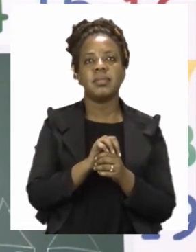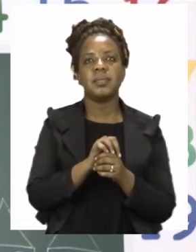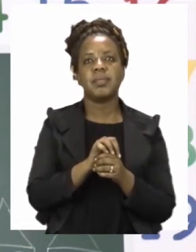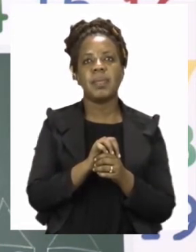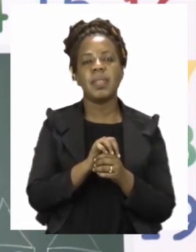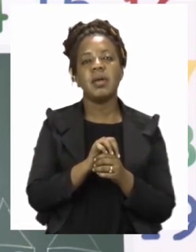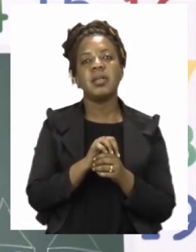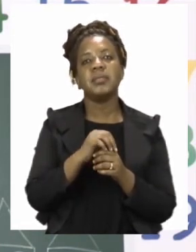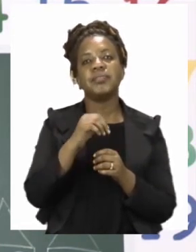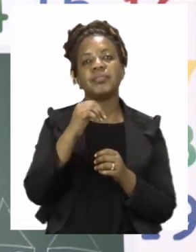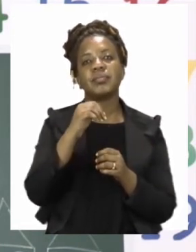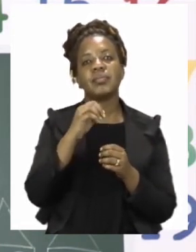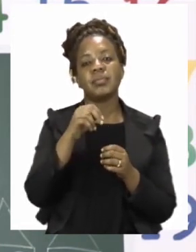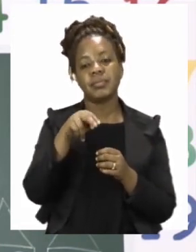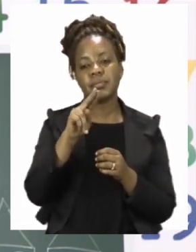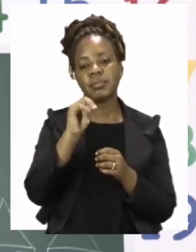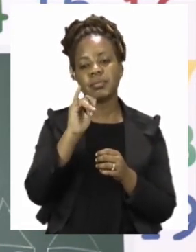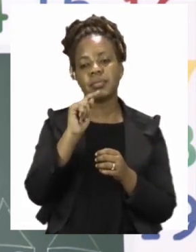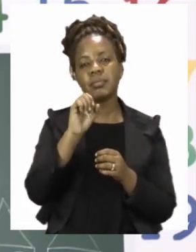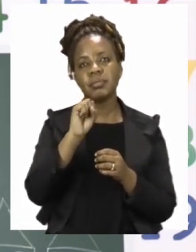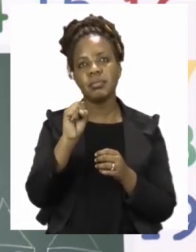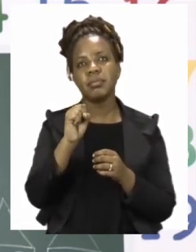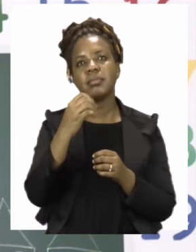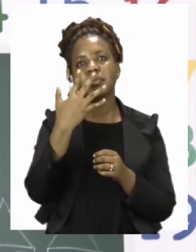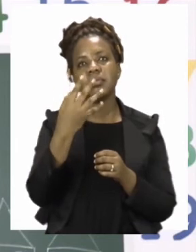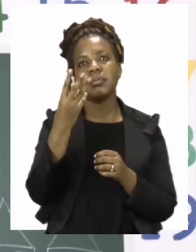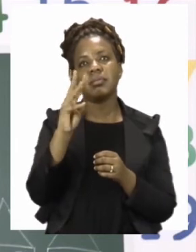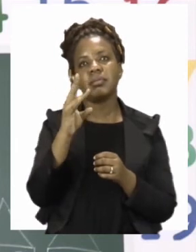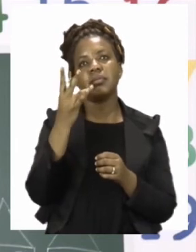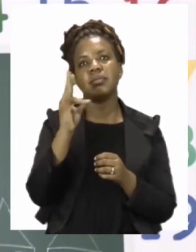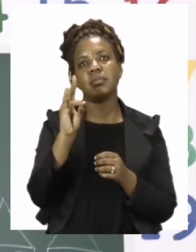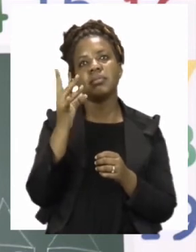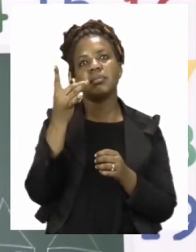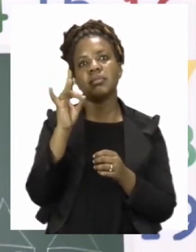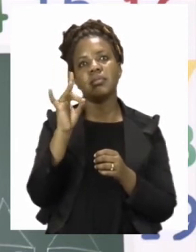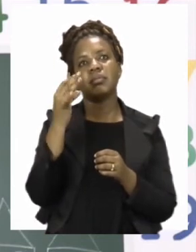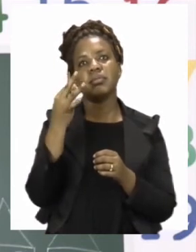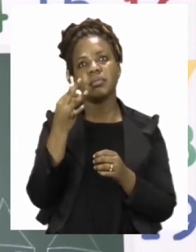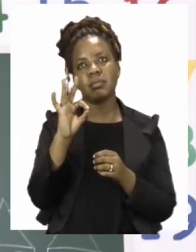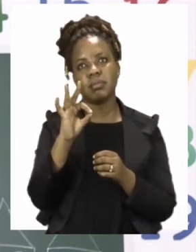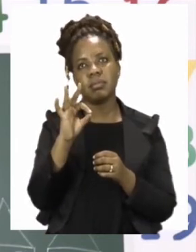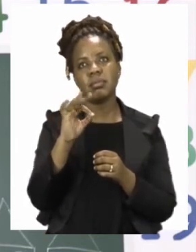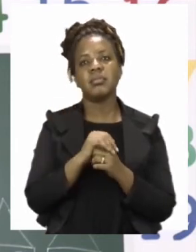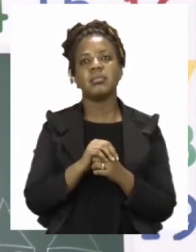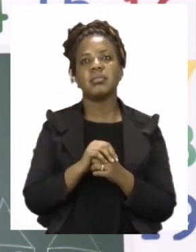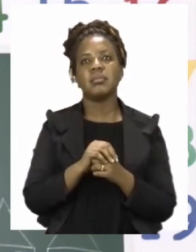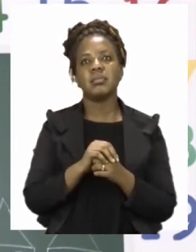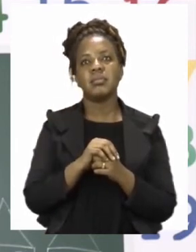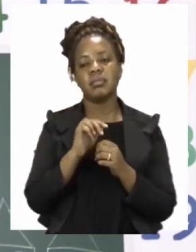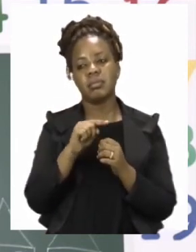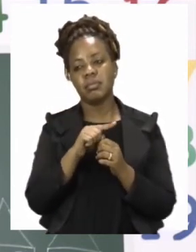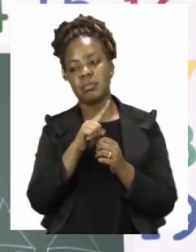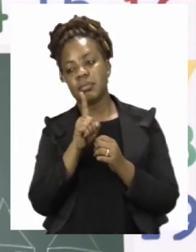we come back to our rule where it says any numbers that have 5,